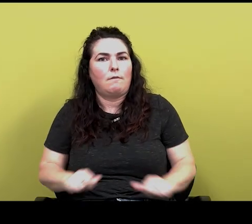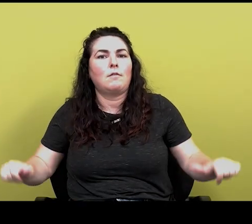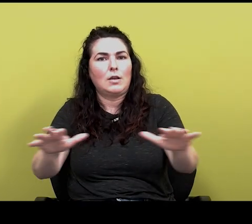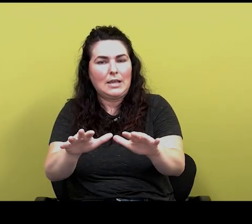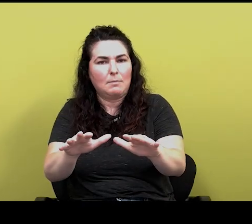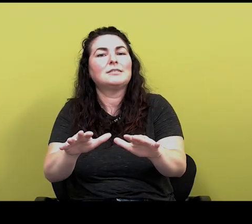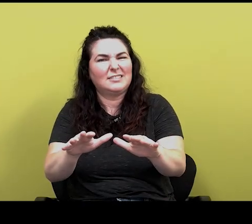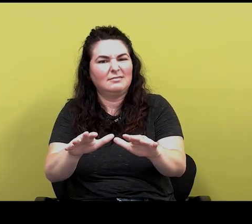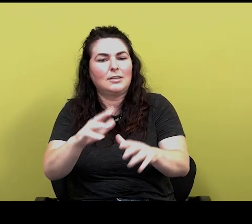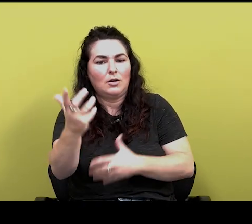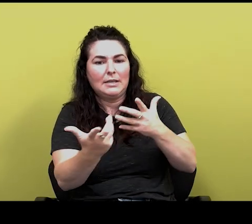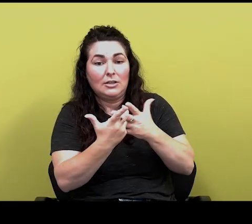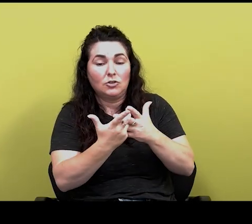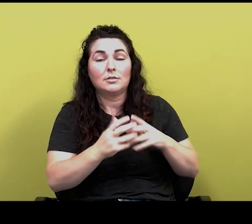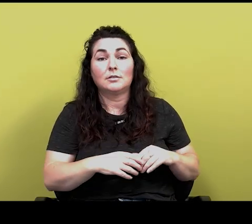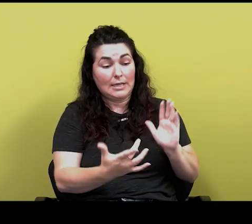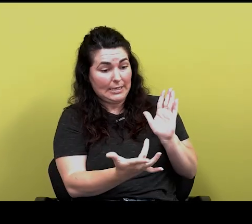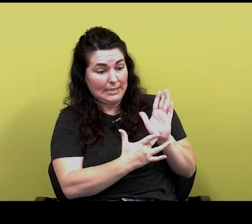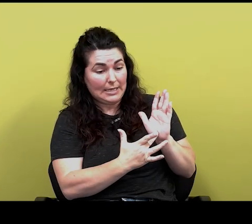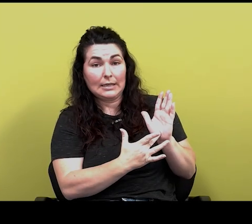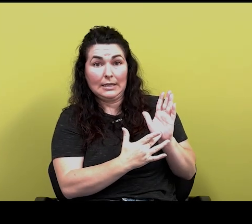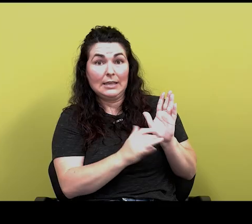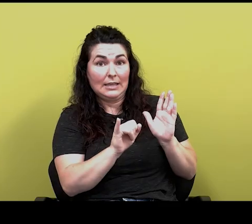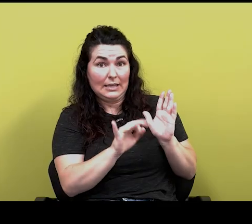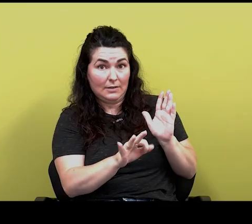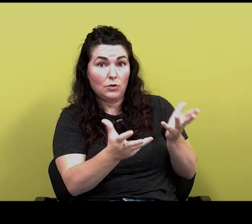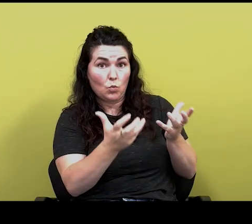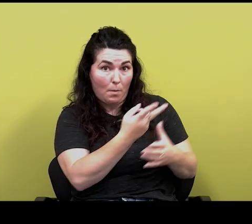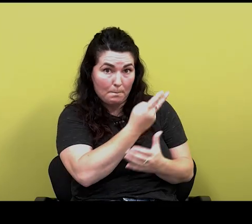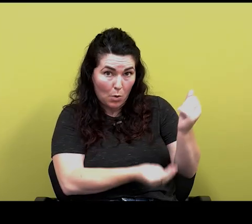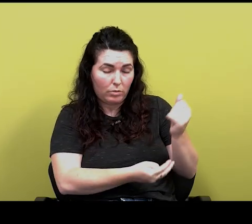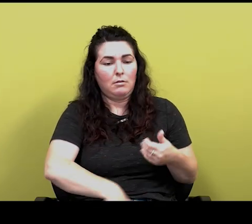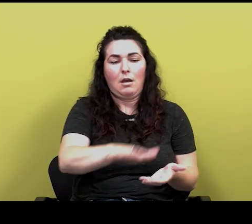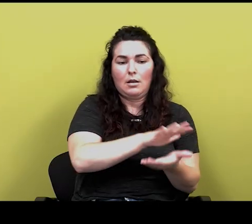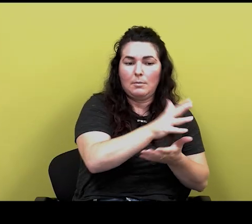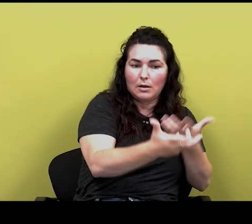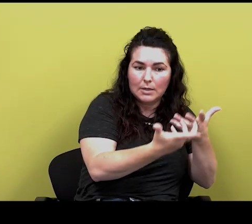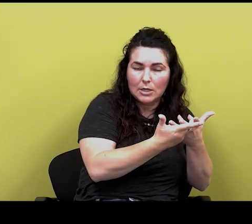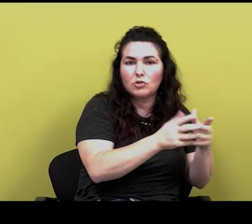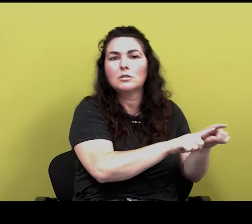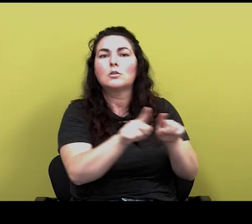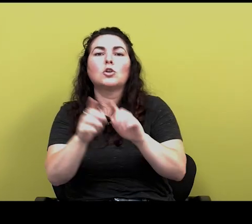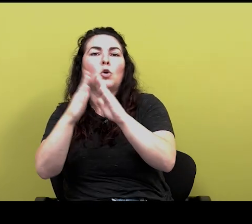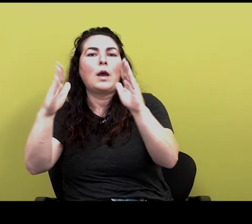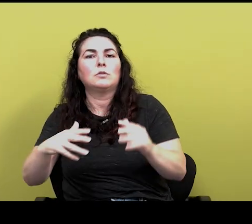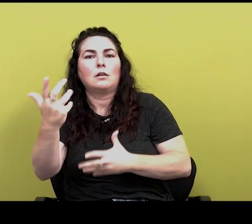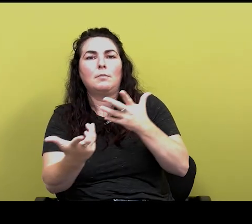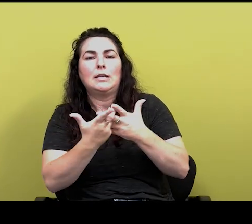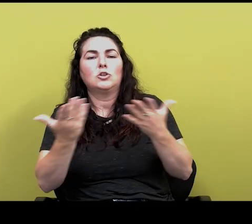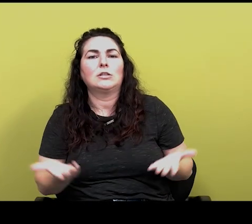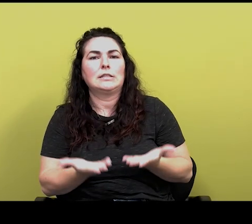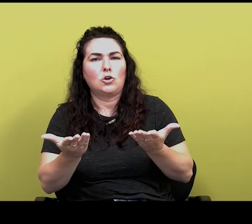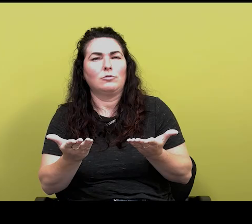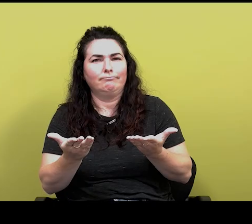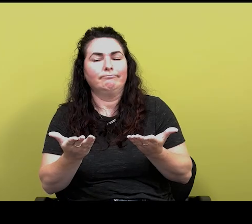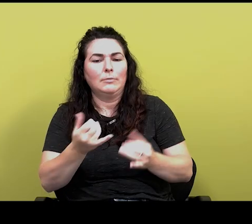this option if they're seeking academic accommodations, as well as requesting accommodations for on-campus housing.